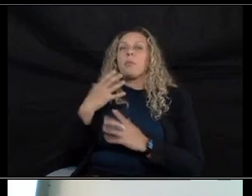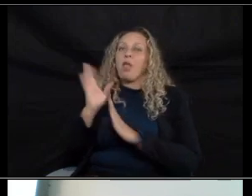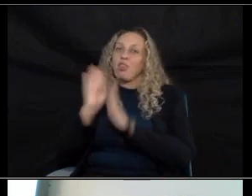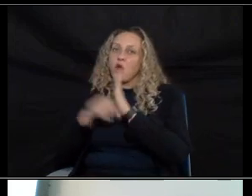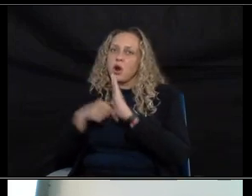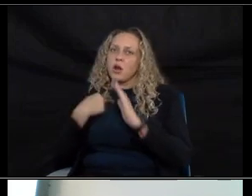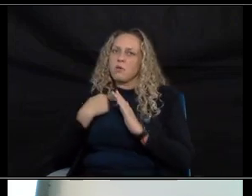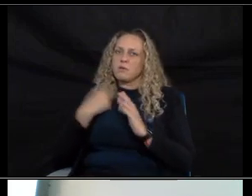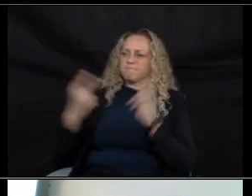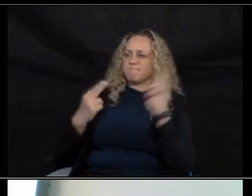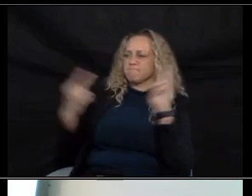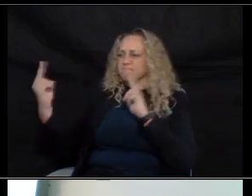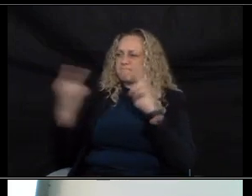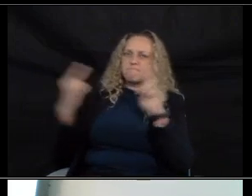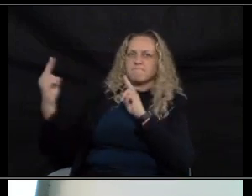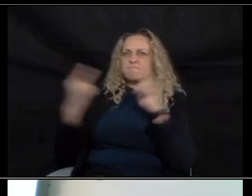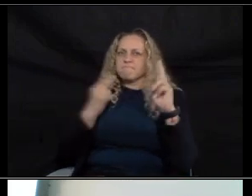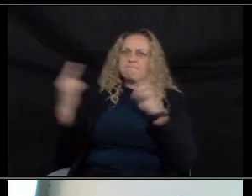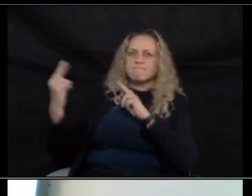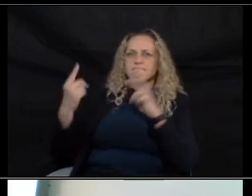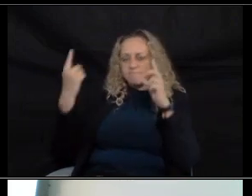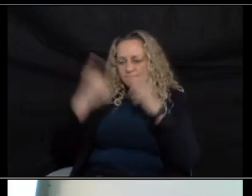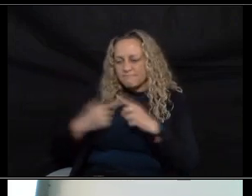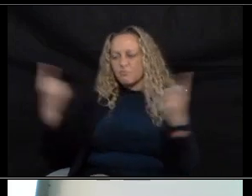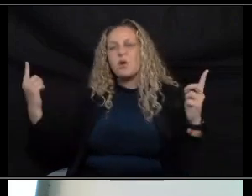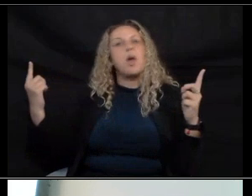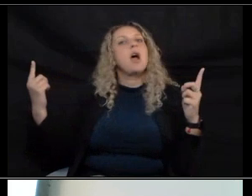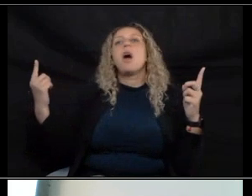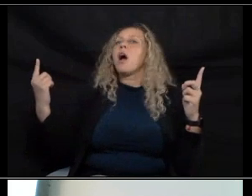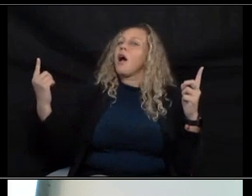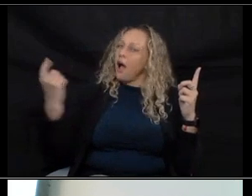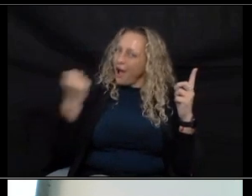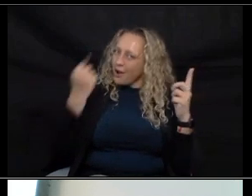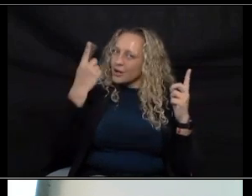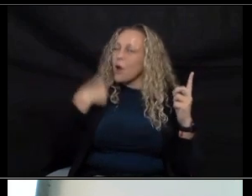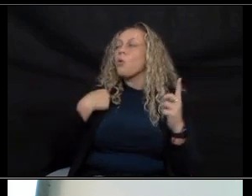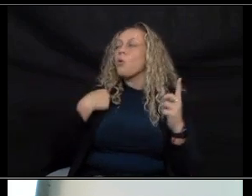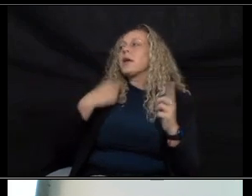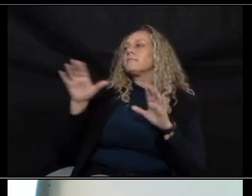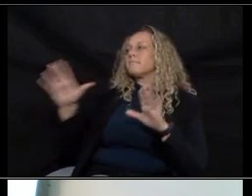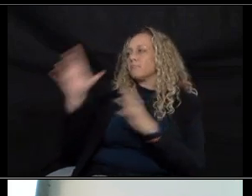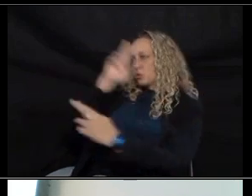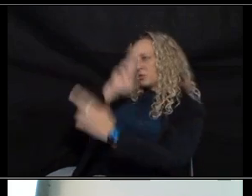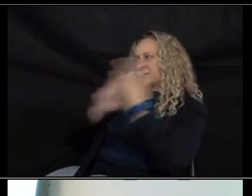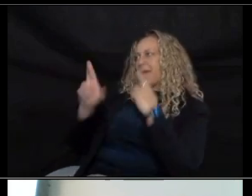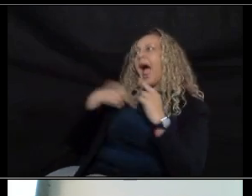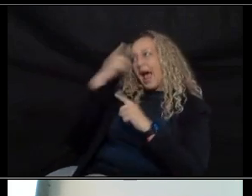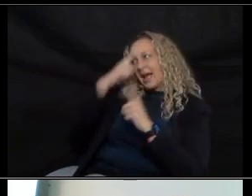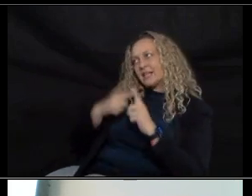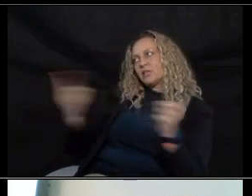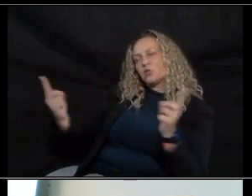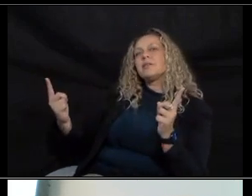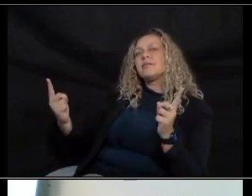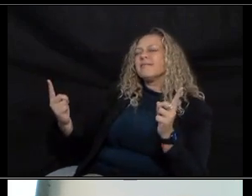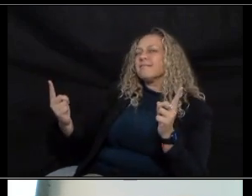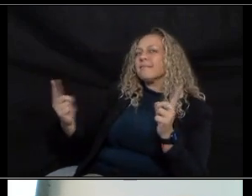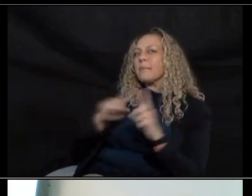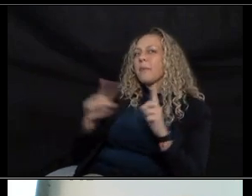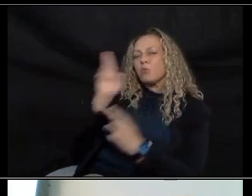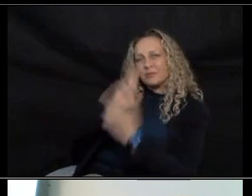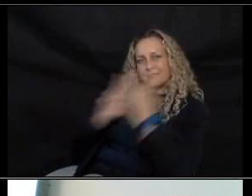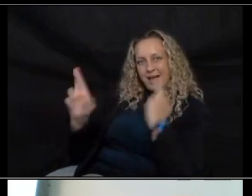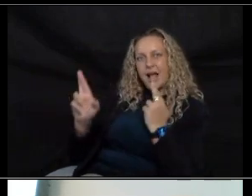and forth, but we ended the conversation by agreeing to disagree. And that was something that I was very grateful for. And he also took action,